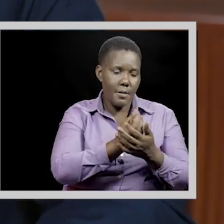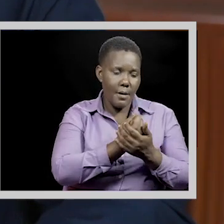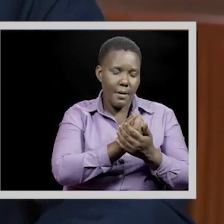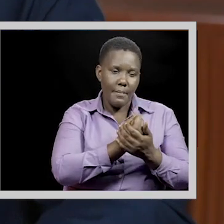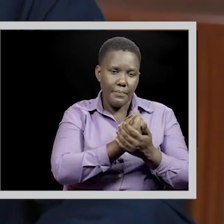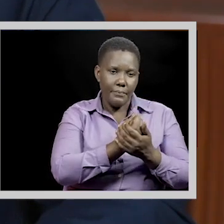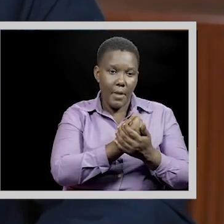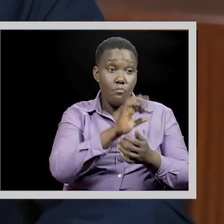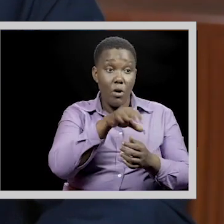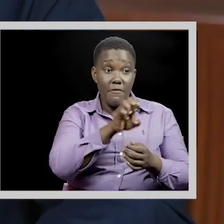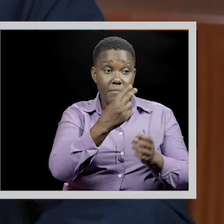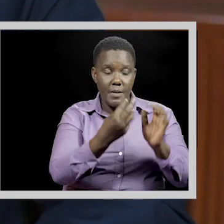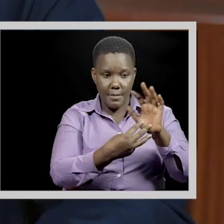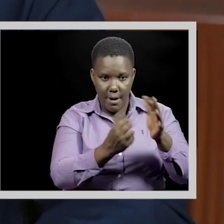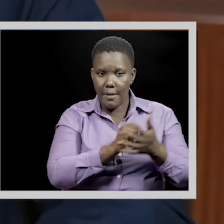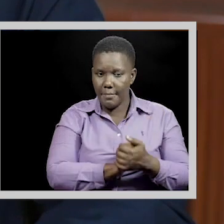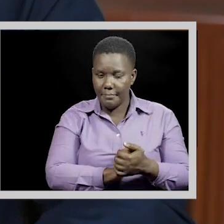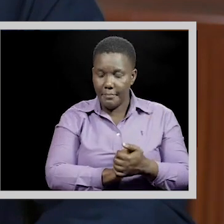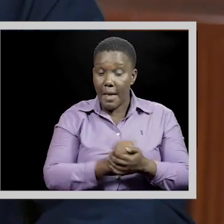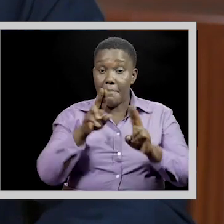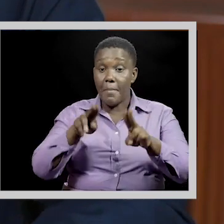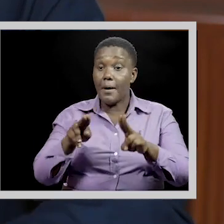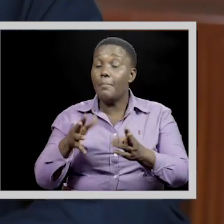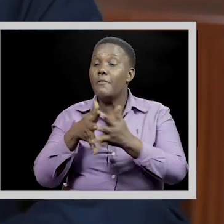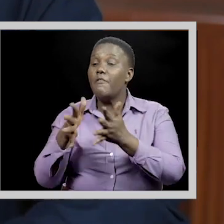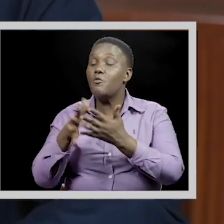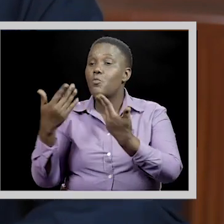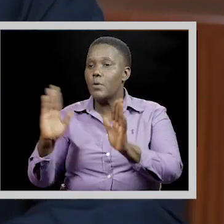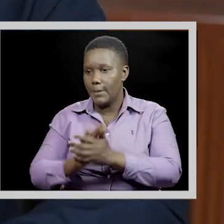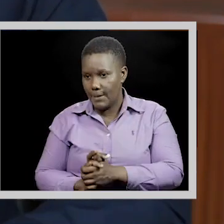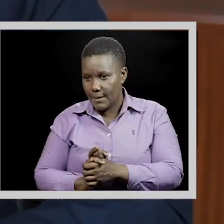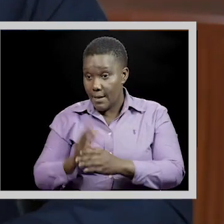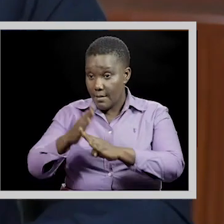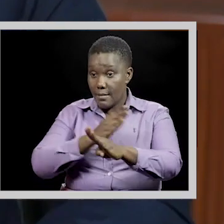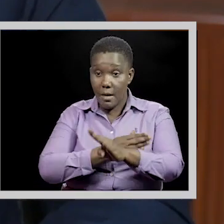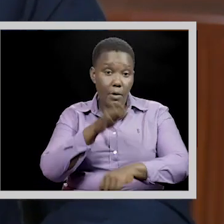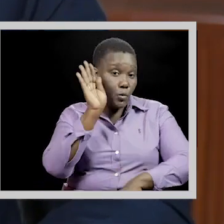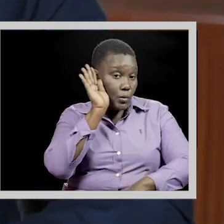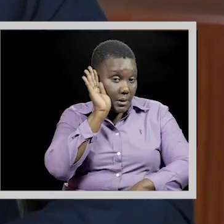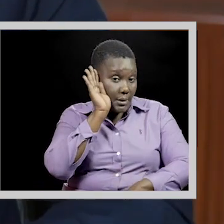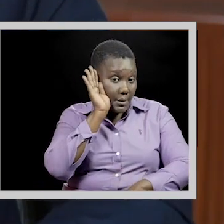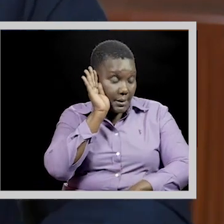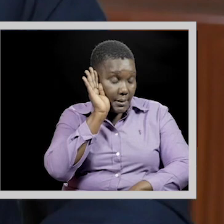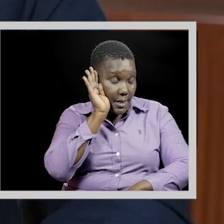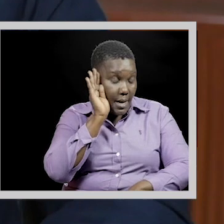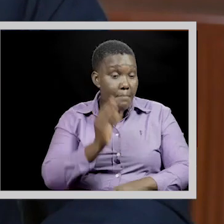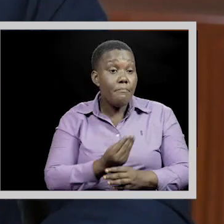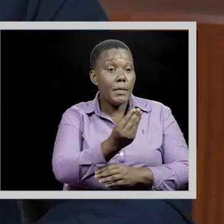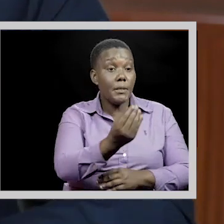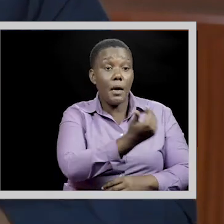the Court of Appeal made it clear that before the case is being heard where the child is